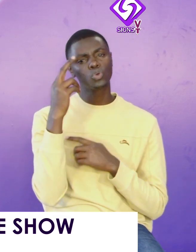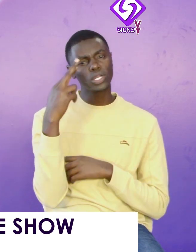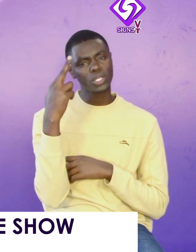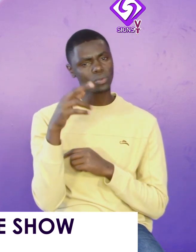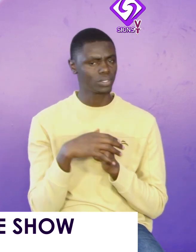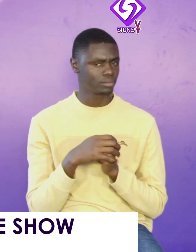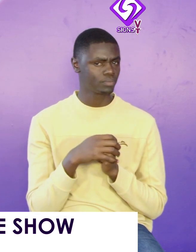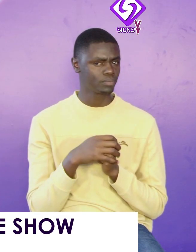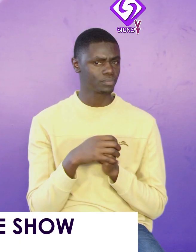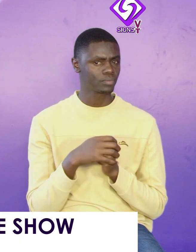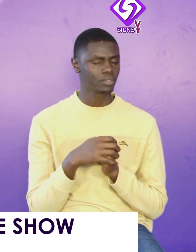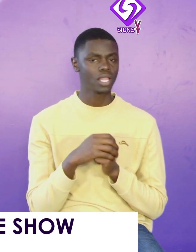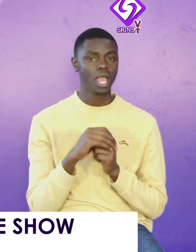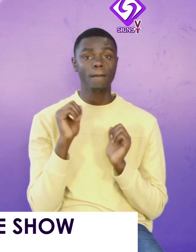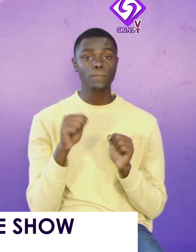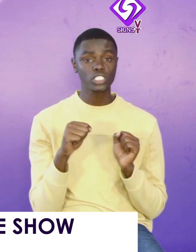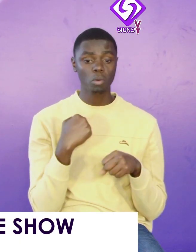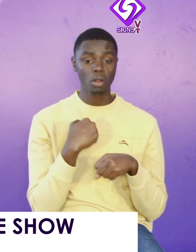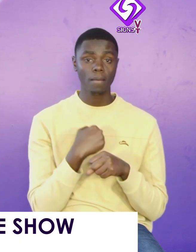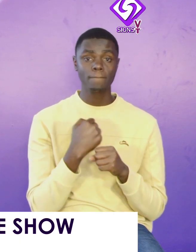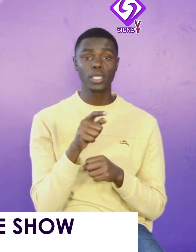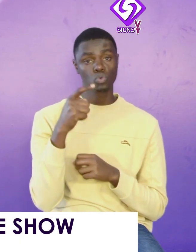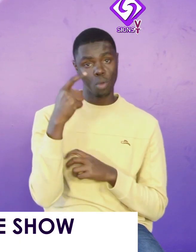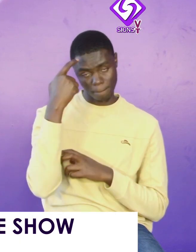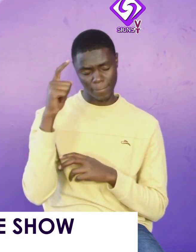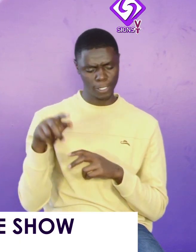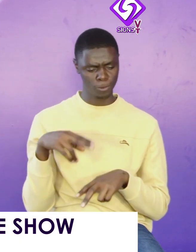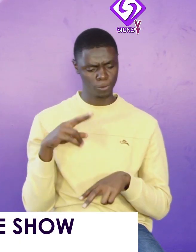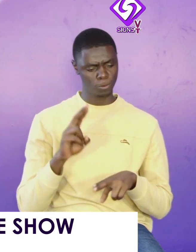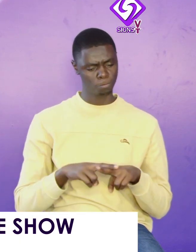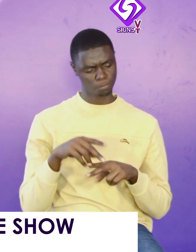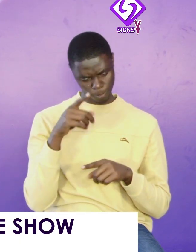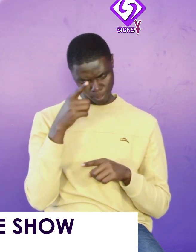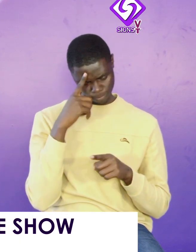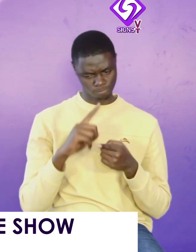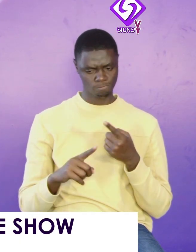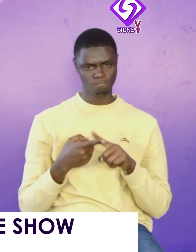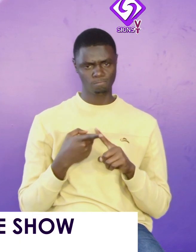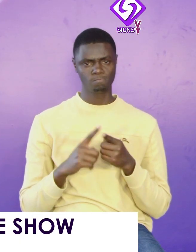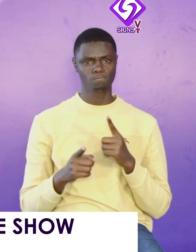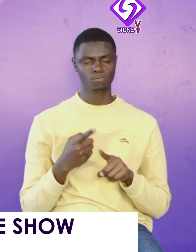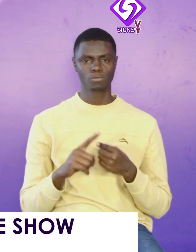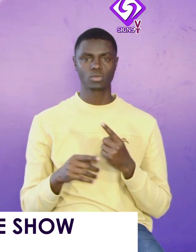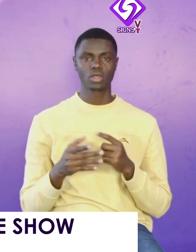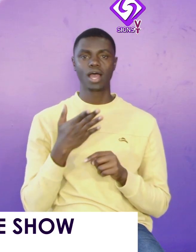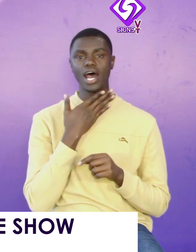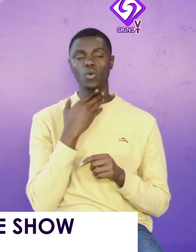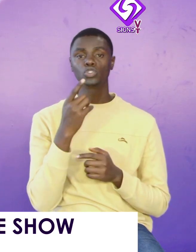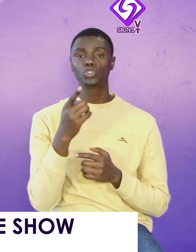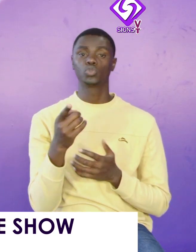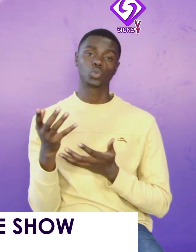I cause your mind to sit down and reason? I want to bring you to that place of